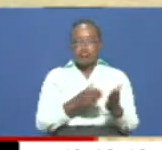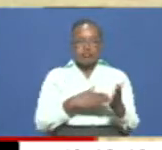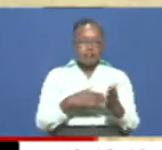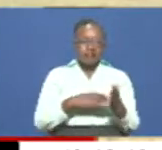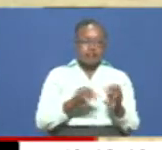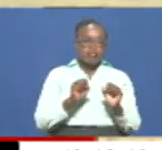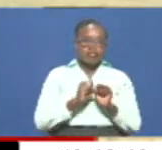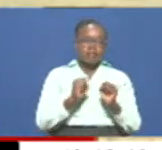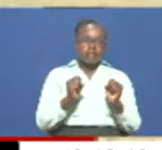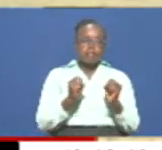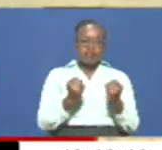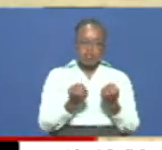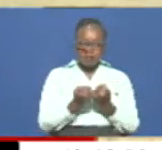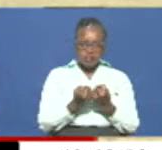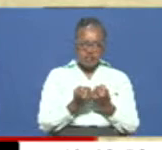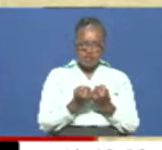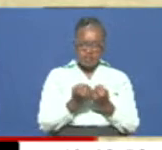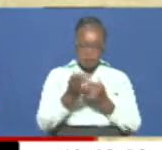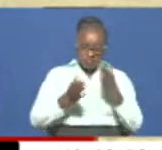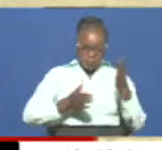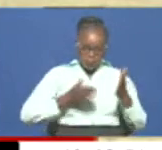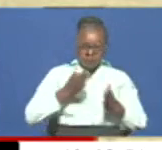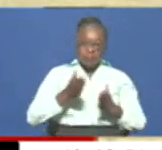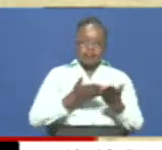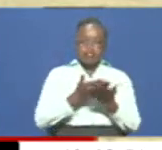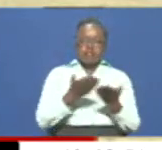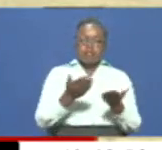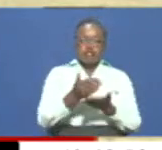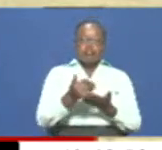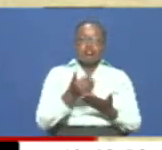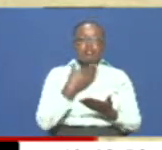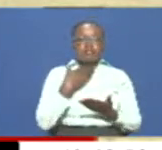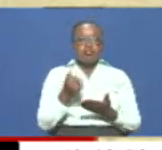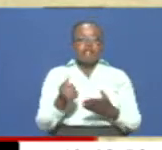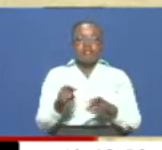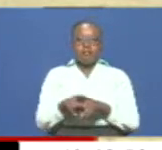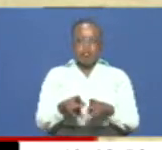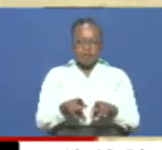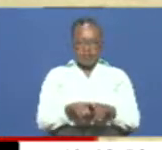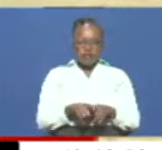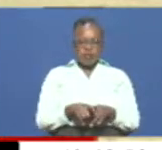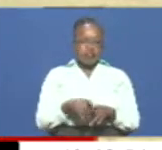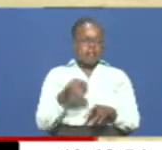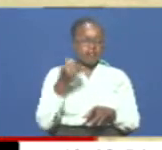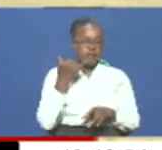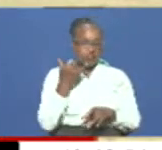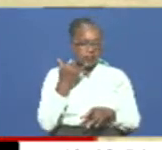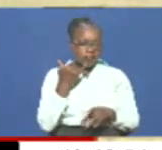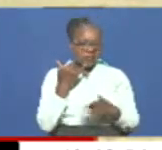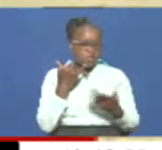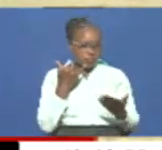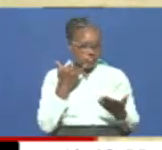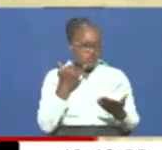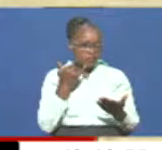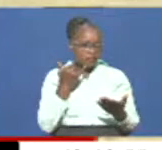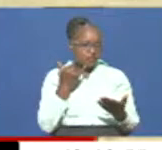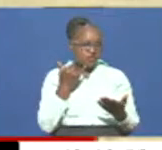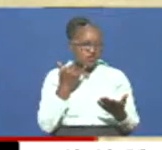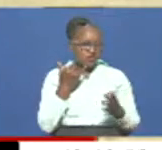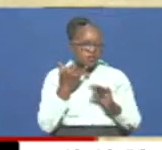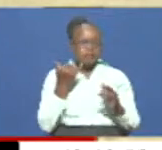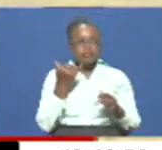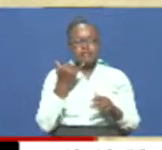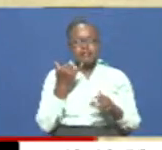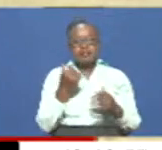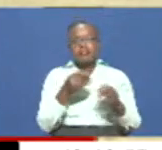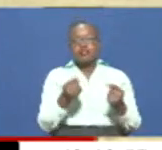society, they need help. So we need now to talk to them. We have given also hotlines that they can reach us out. We have been actually solving those problems now.